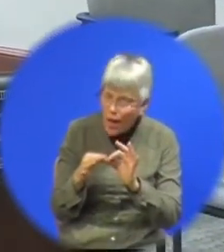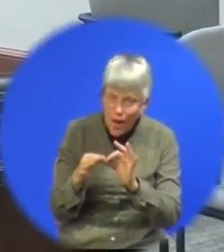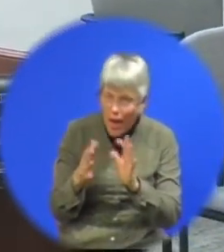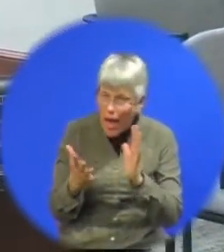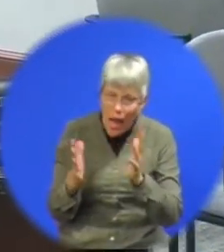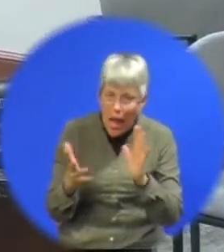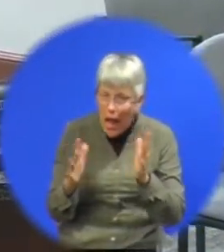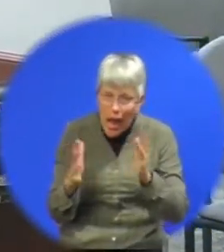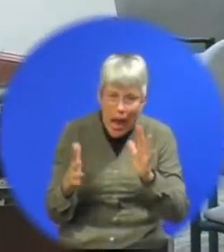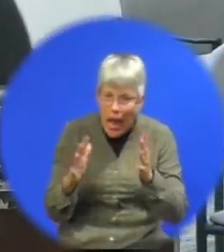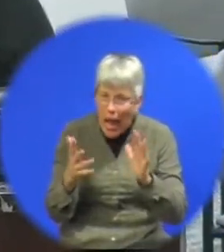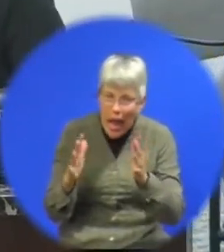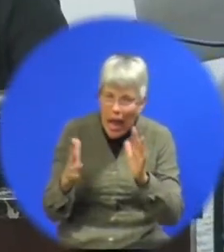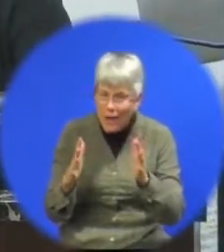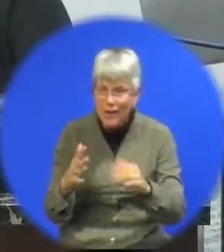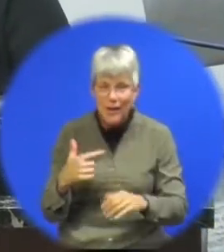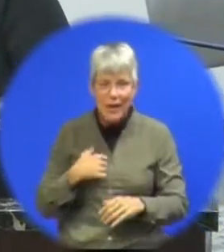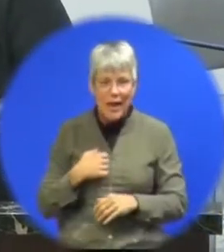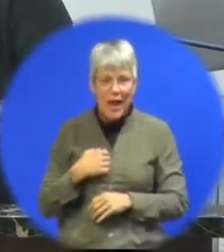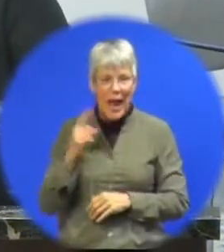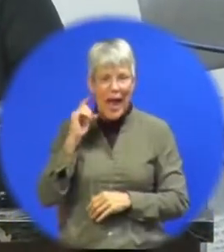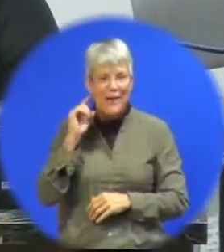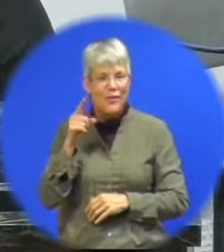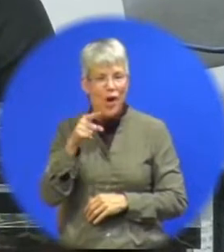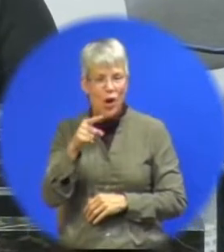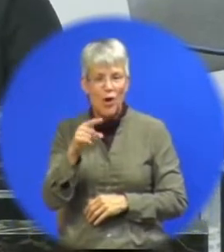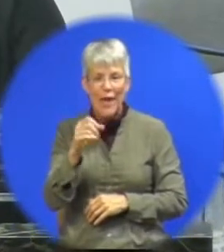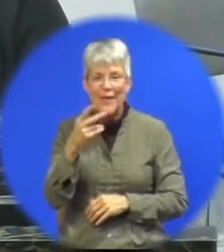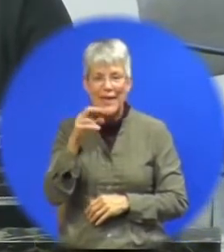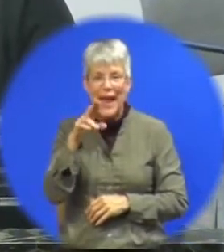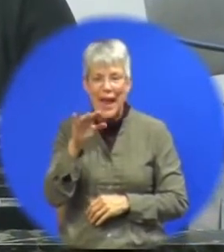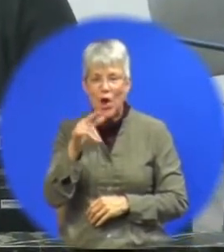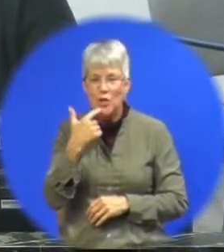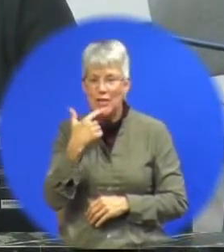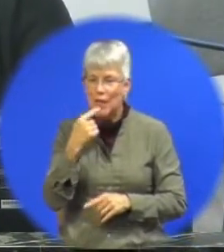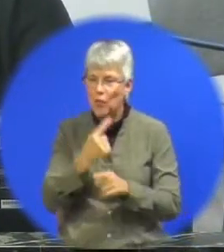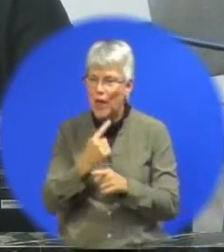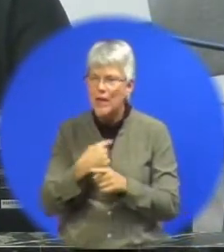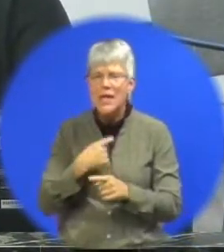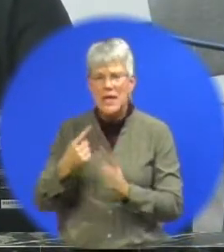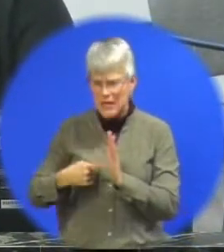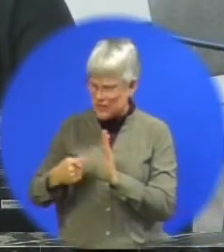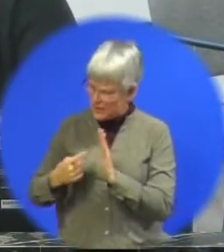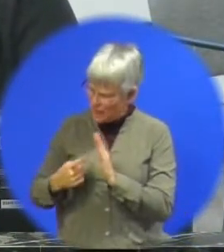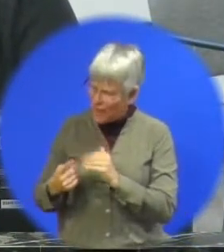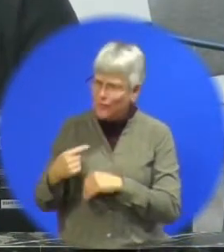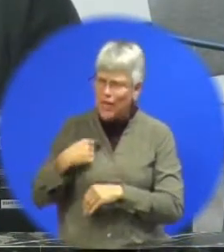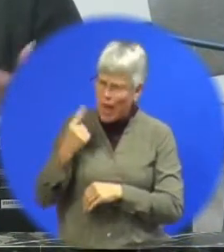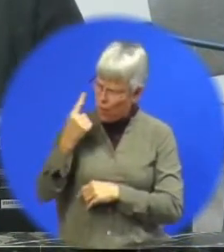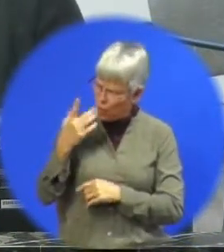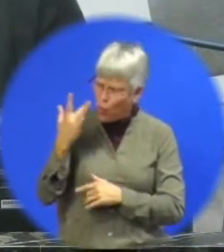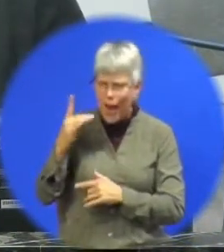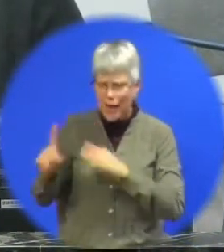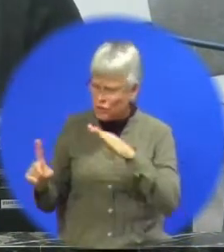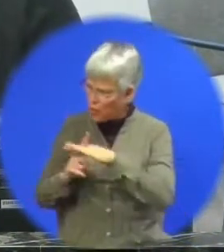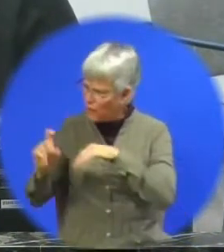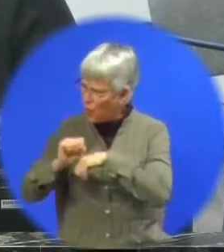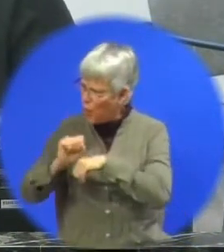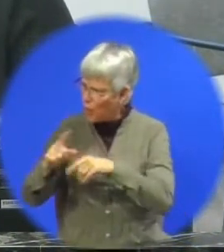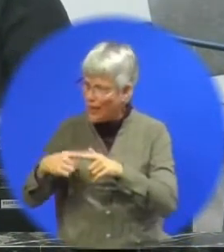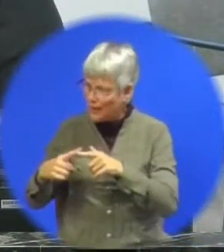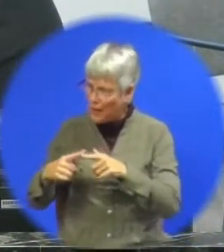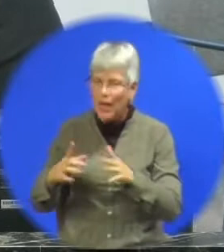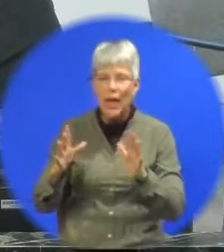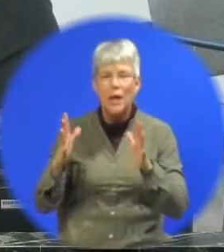You're never at a loss for words. I personally thought that Harold had it right. There were some days I wondered why I came, and then I got up and came the next